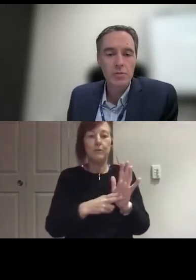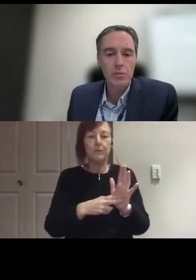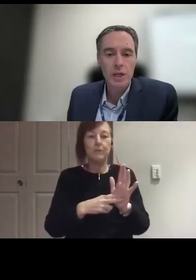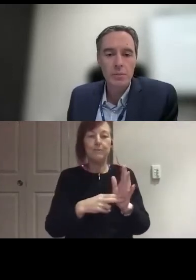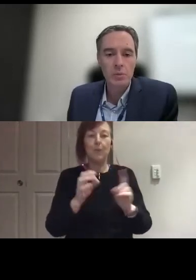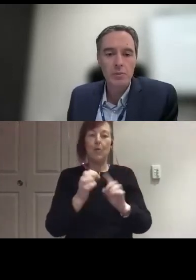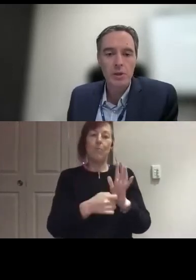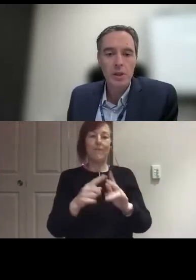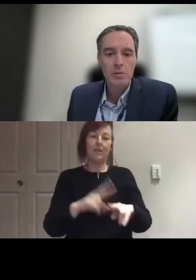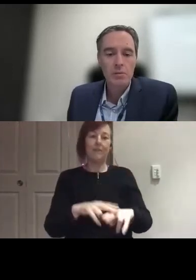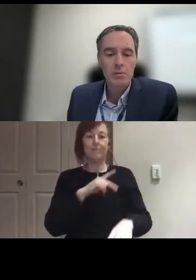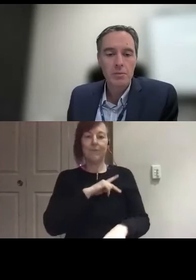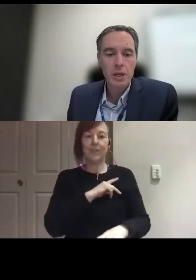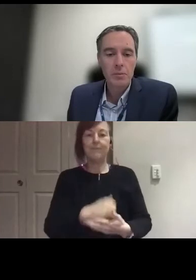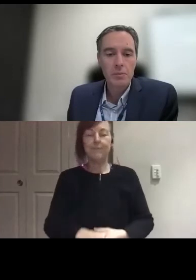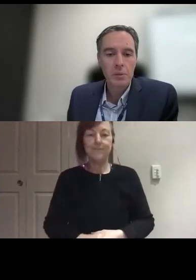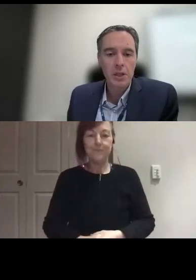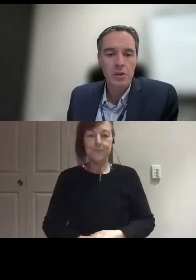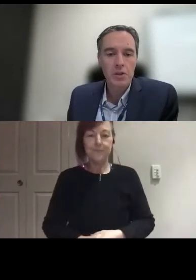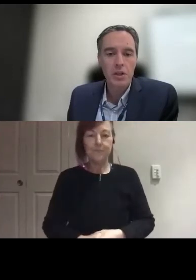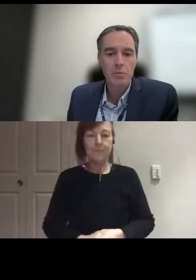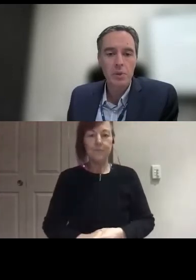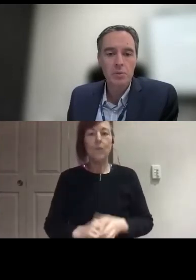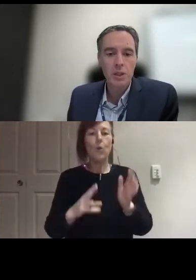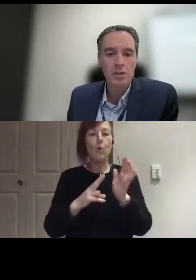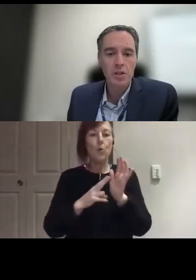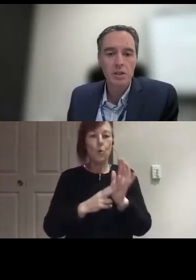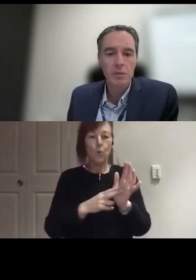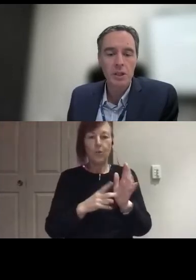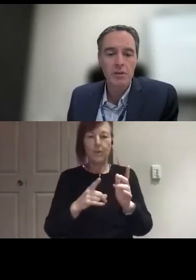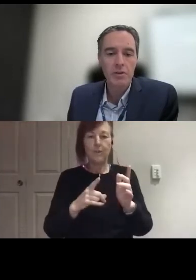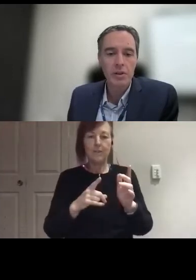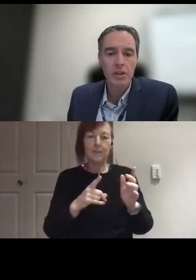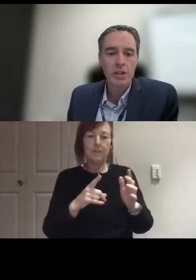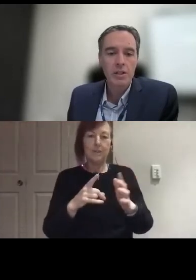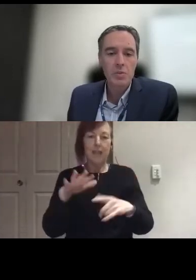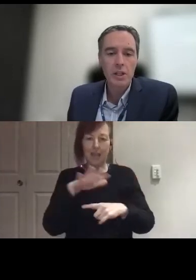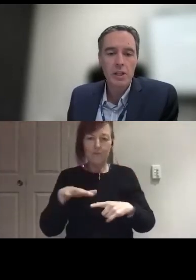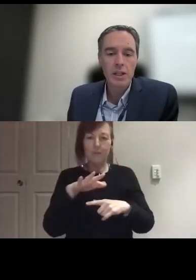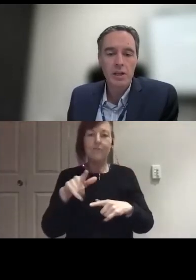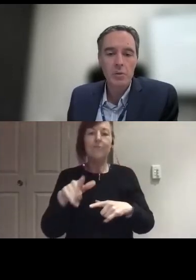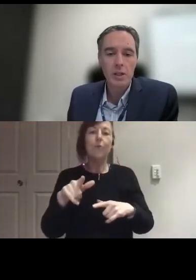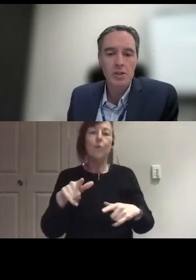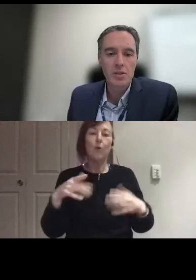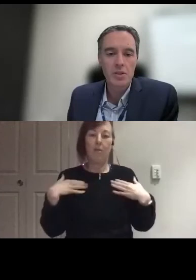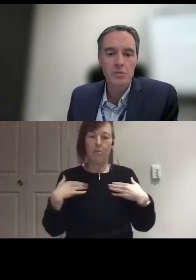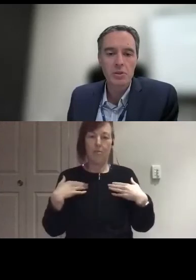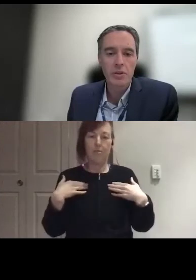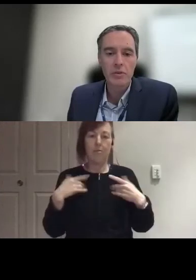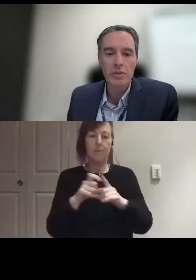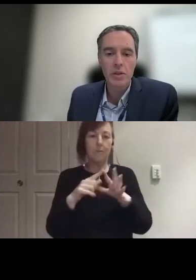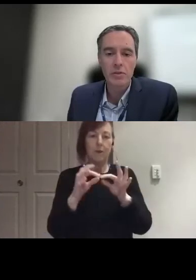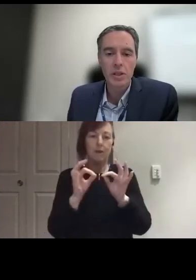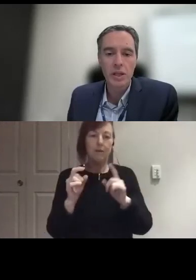East Melbourne Public Health Unit, and Paul's been seconded up here for this week and helping us in terms